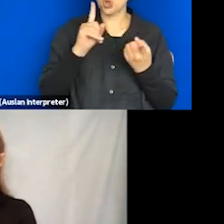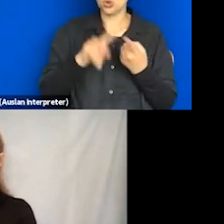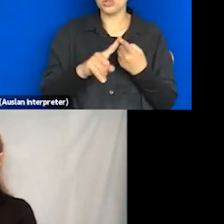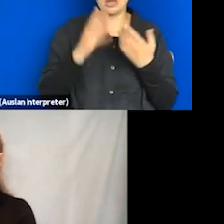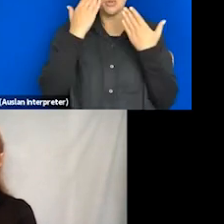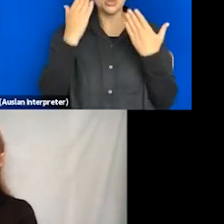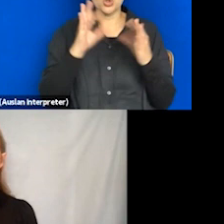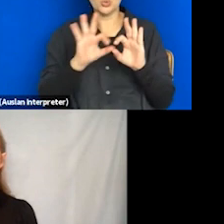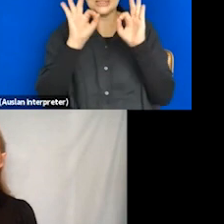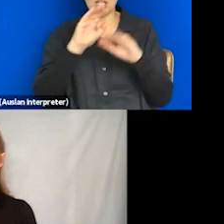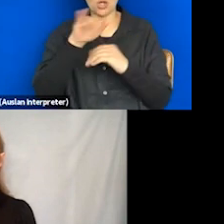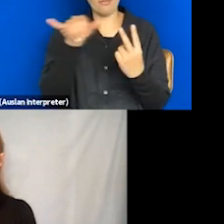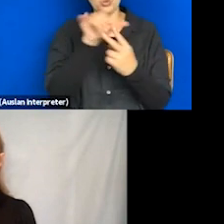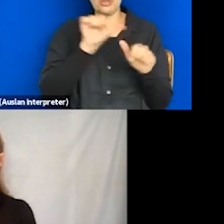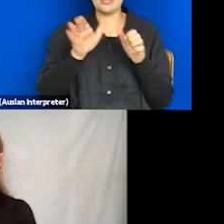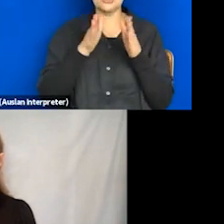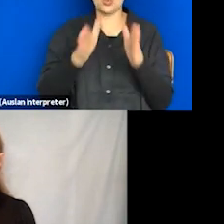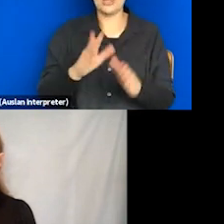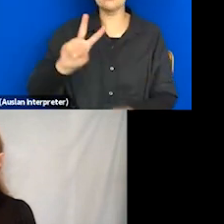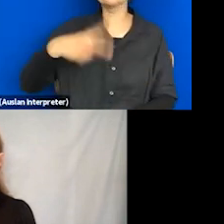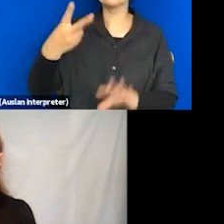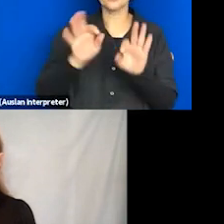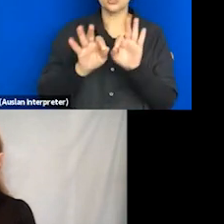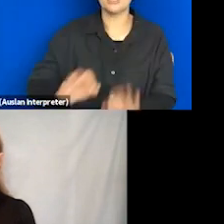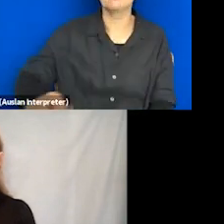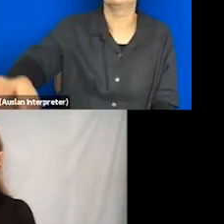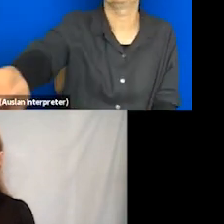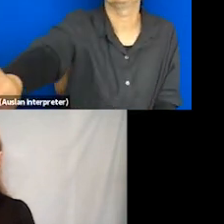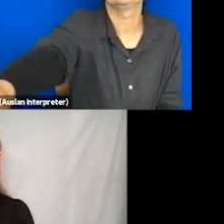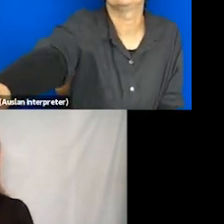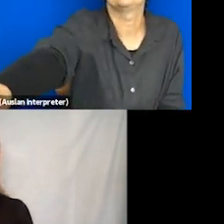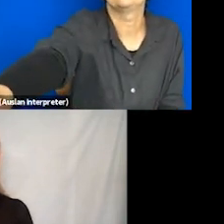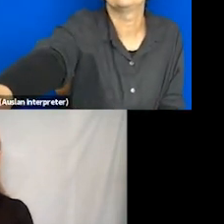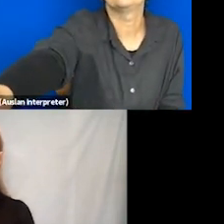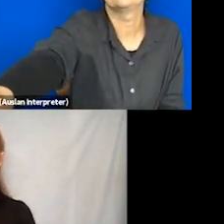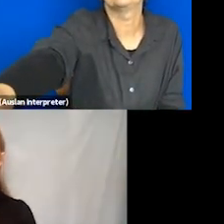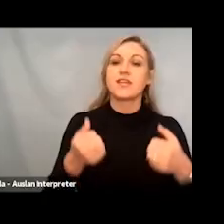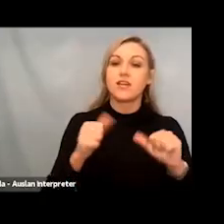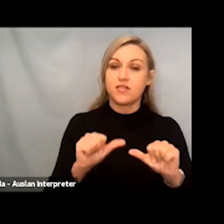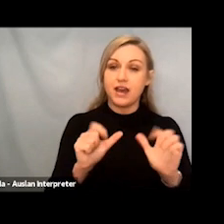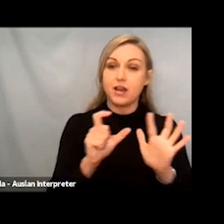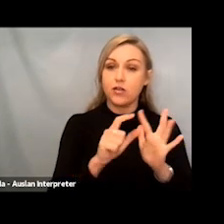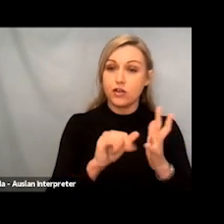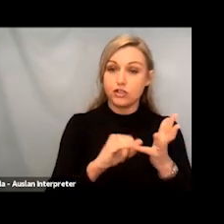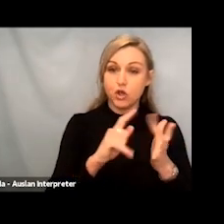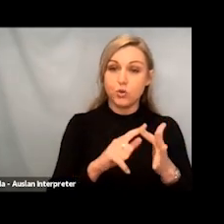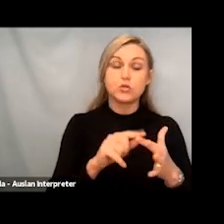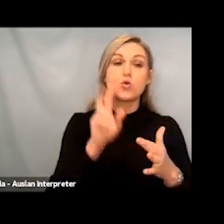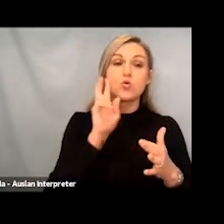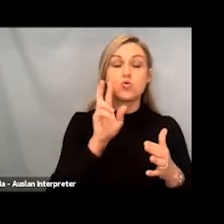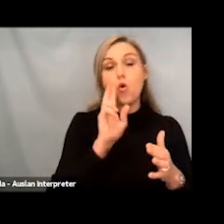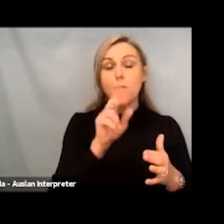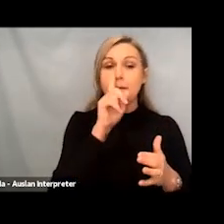what the best one is there. Then you have your psychedelic dose. In general, people stay for 8 hours during that